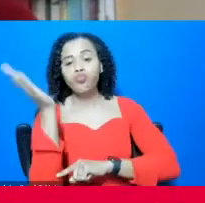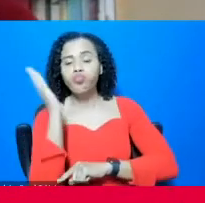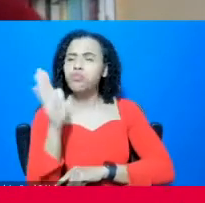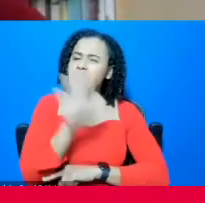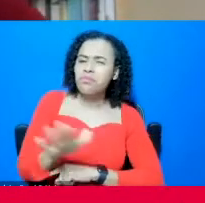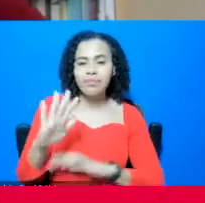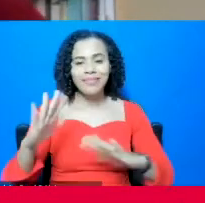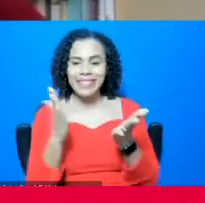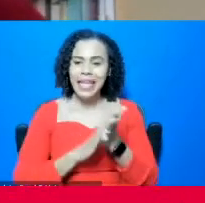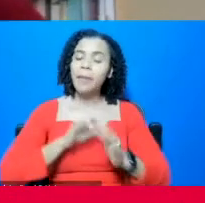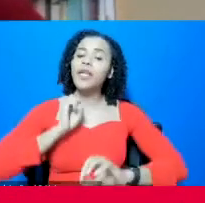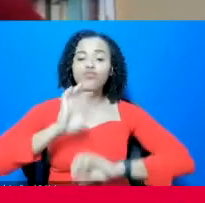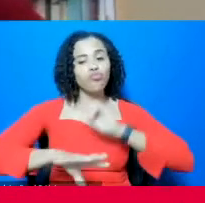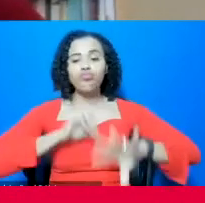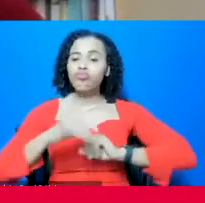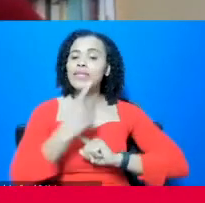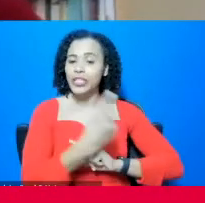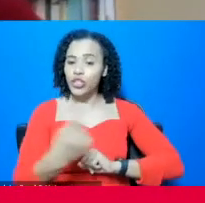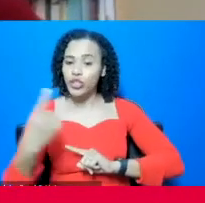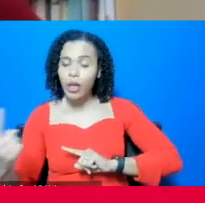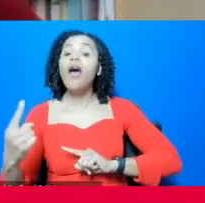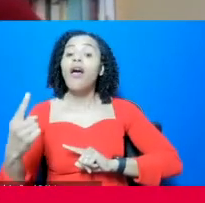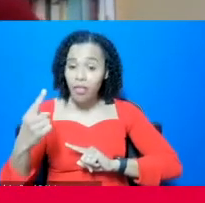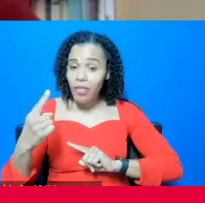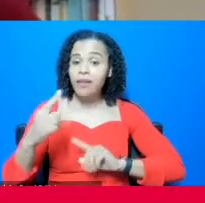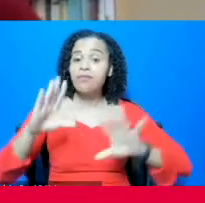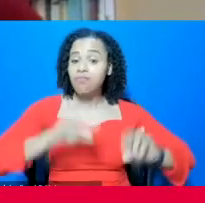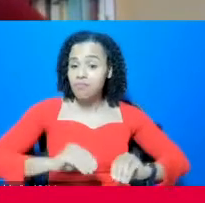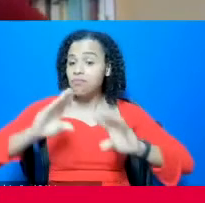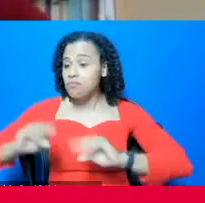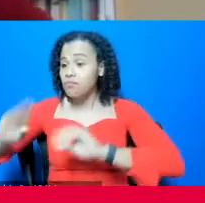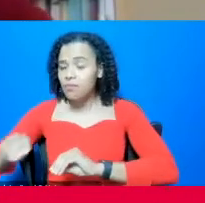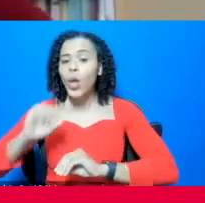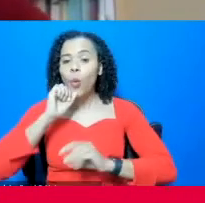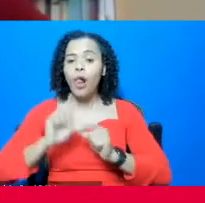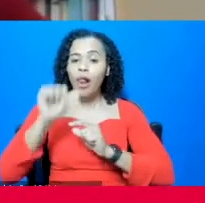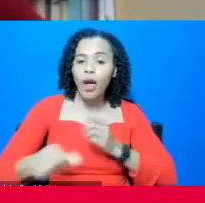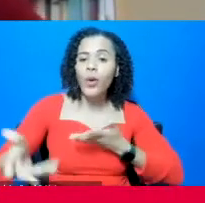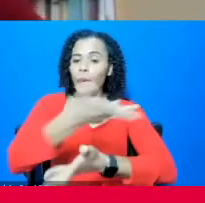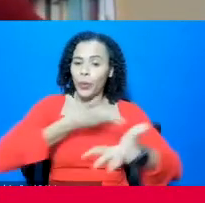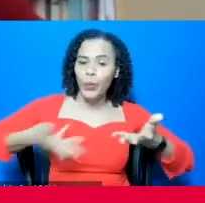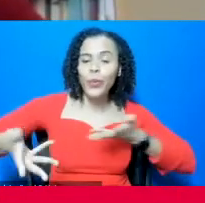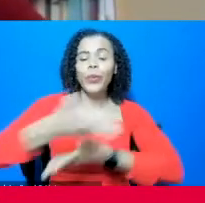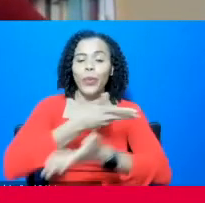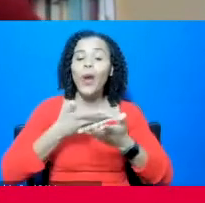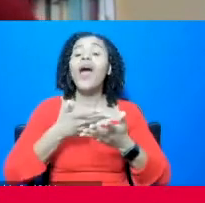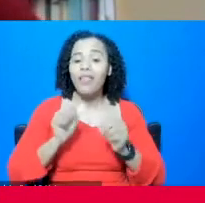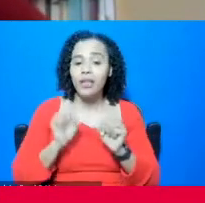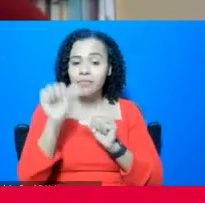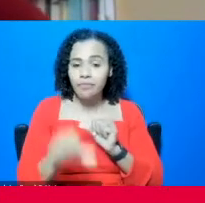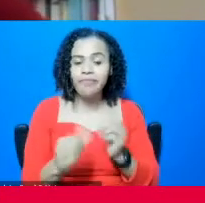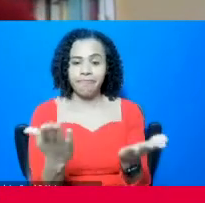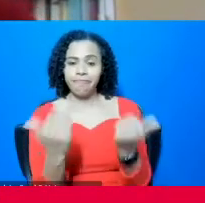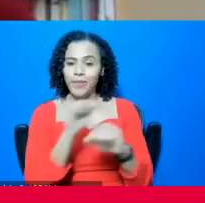minutes, and then we'll jump into a discussion, and then we'll open the floor up to questions